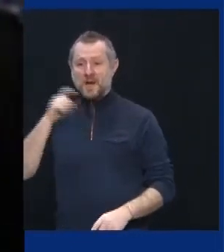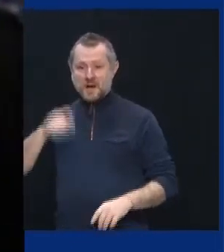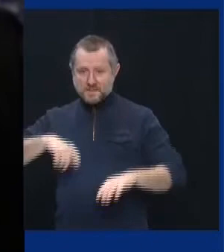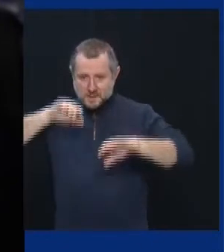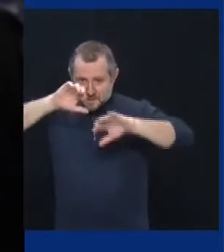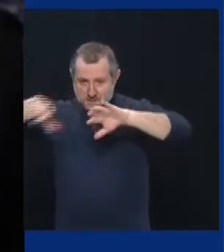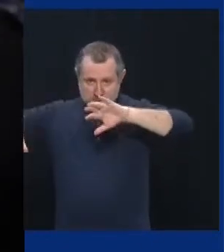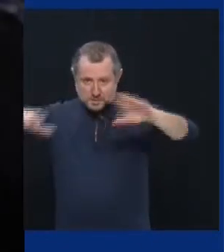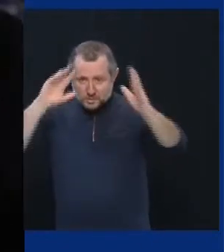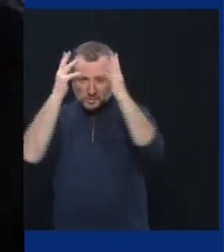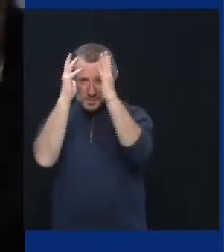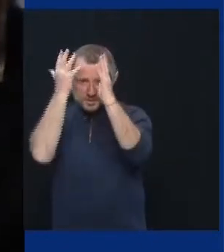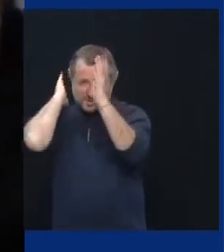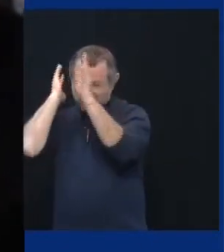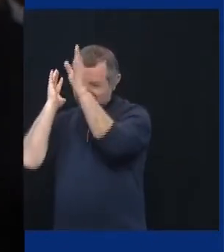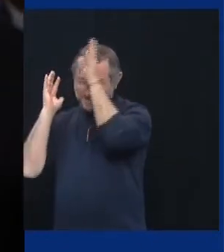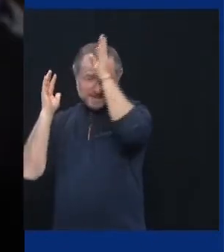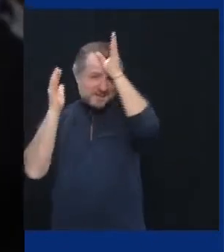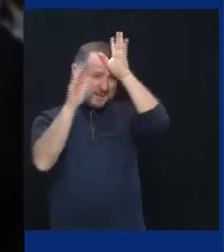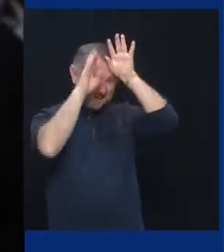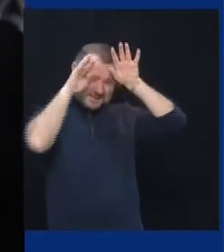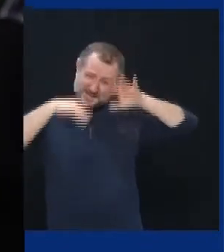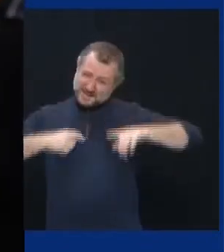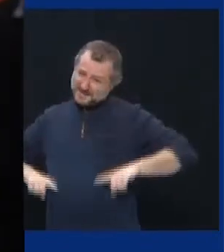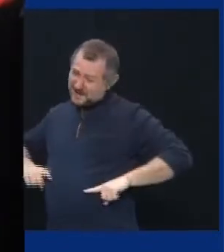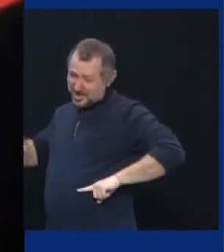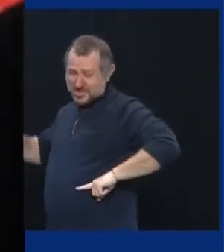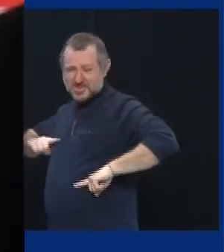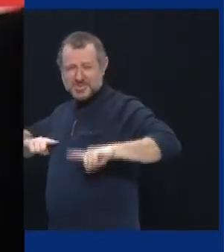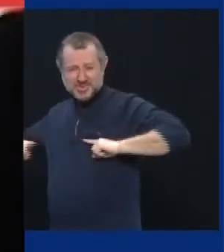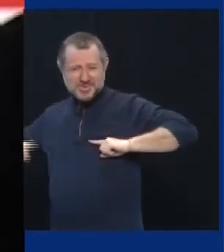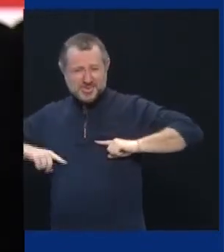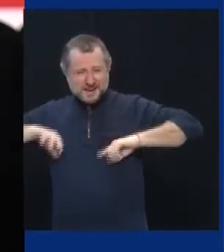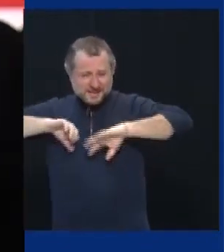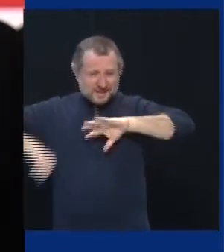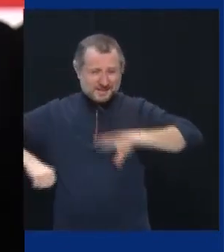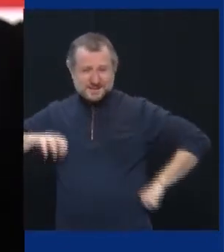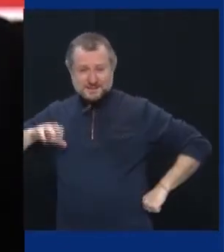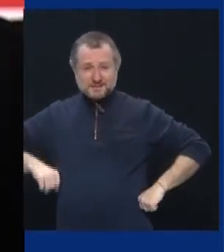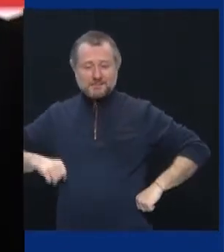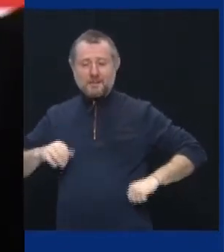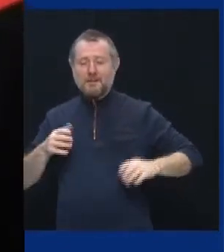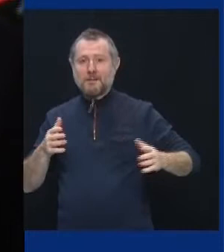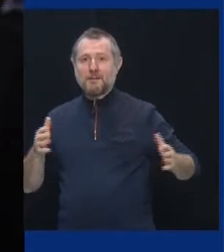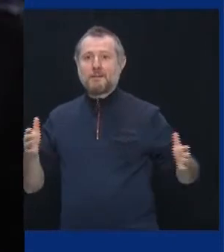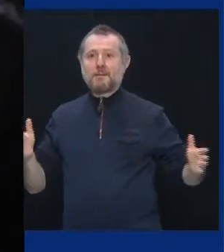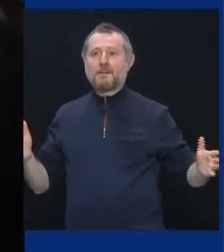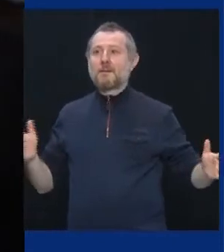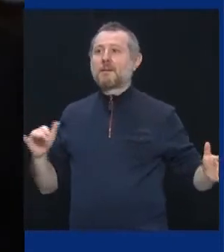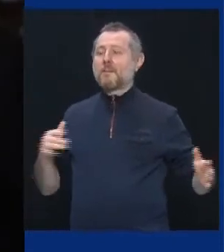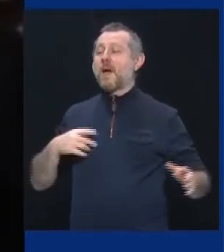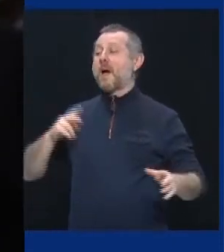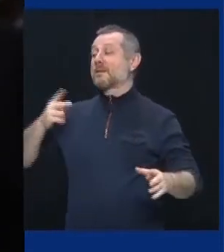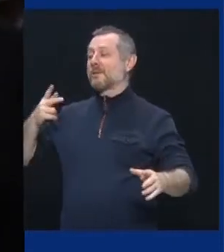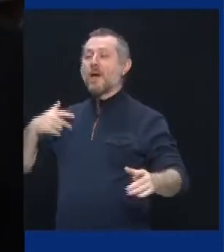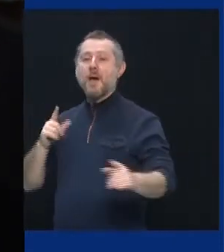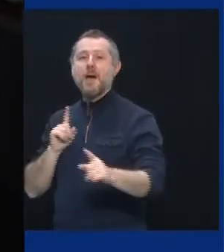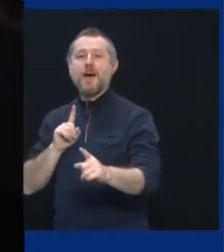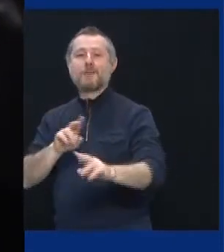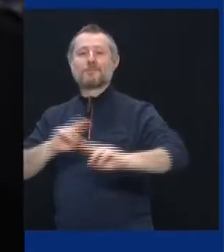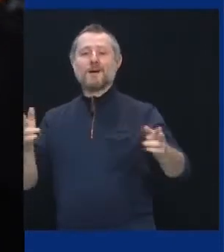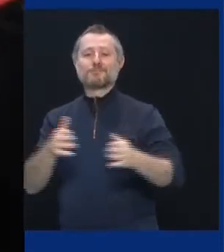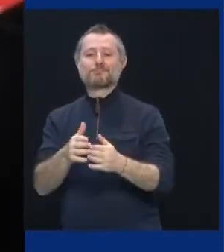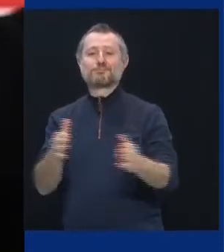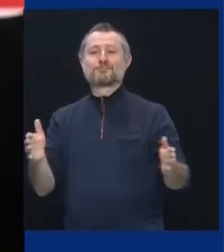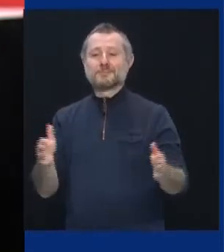thorns and all the pain of going through that trail first. And it was